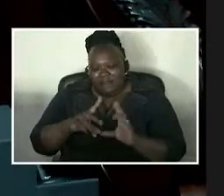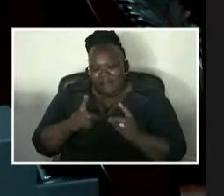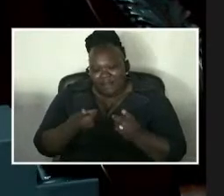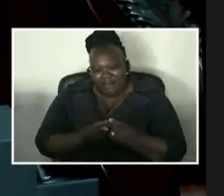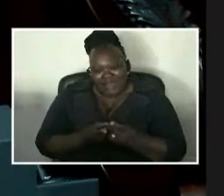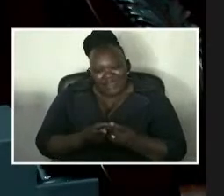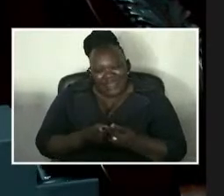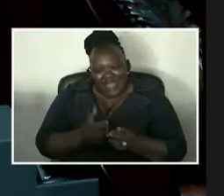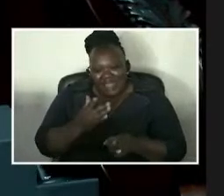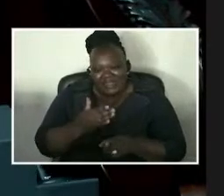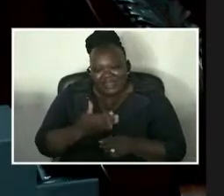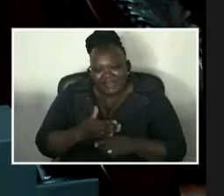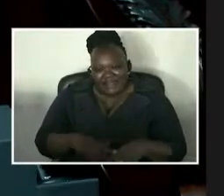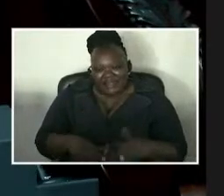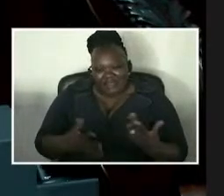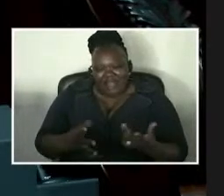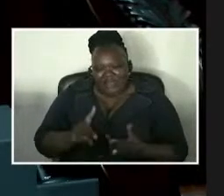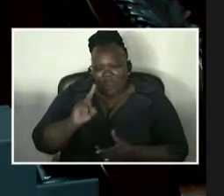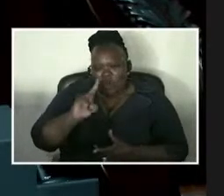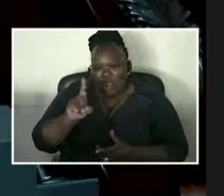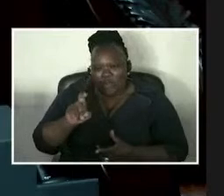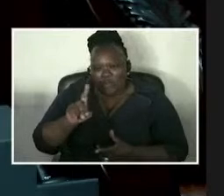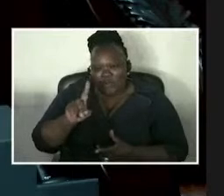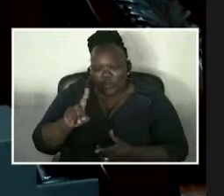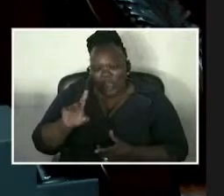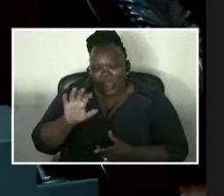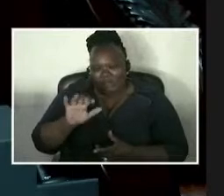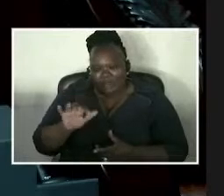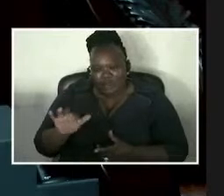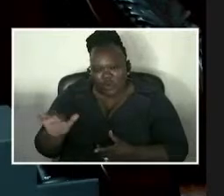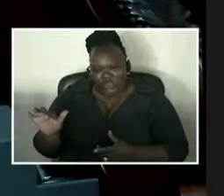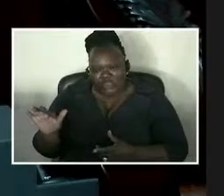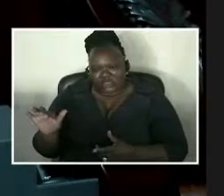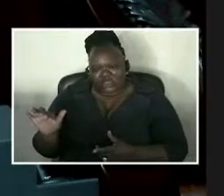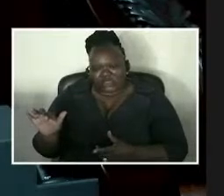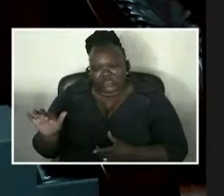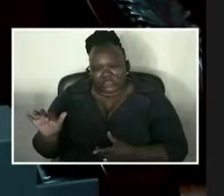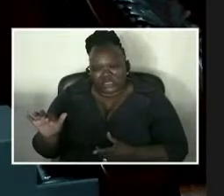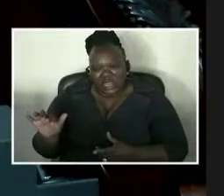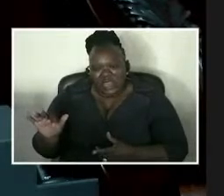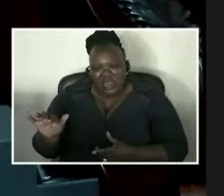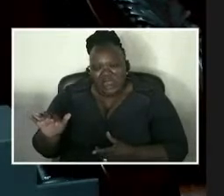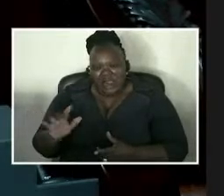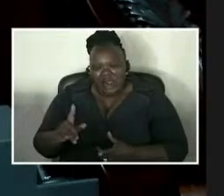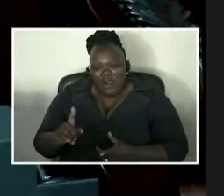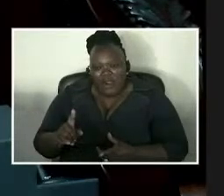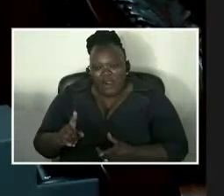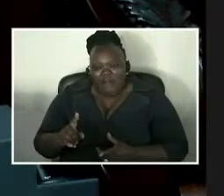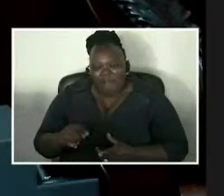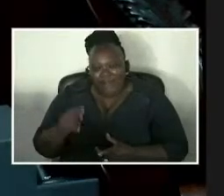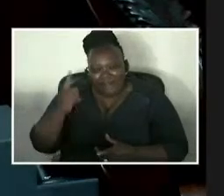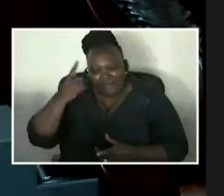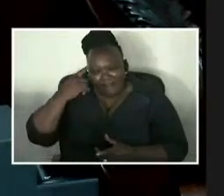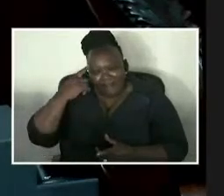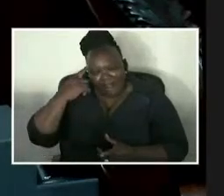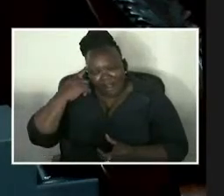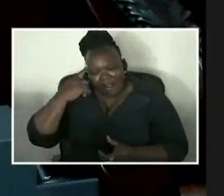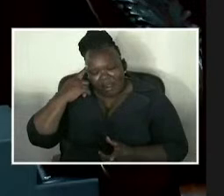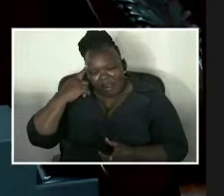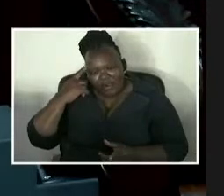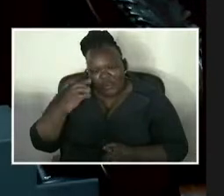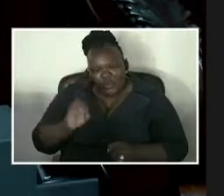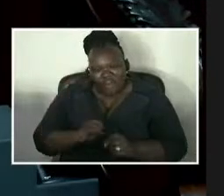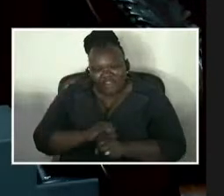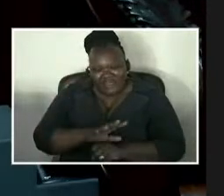billion rand the explanation is the over expenditure overestimation of covert 19 expenditure